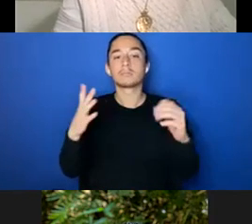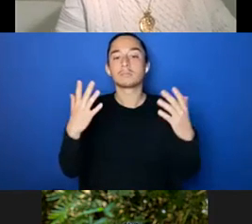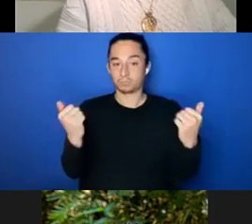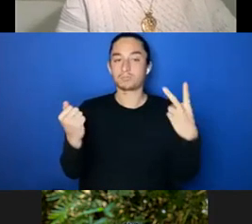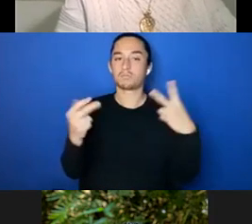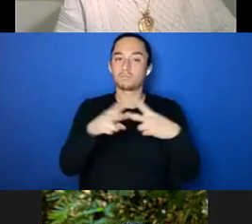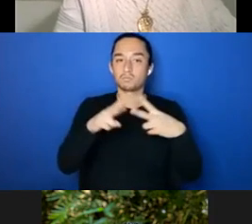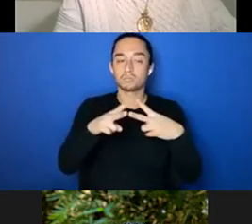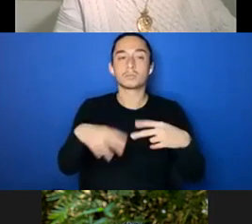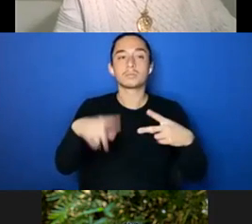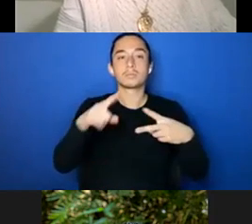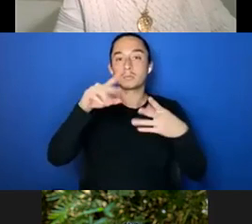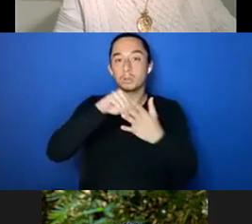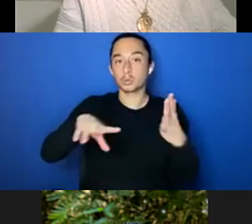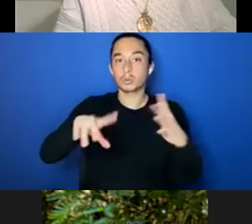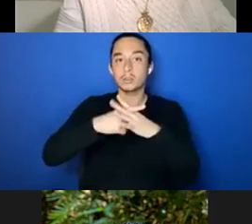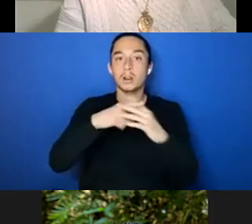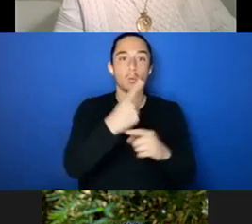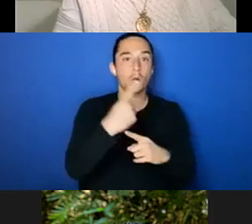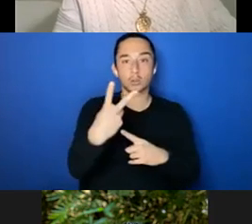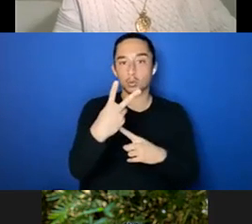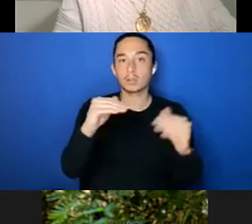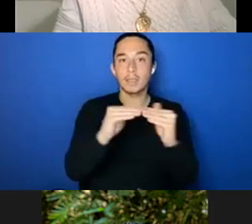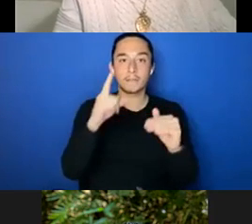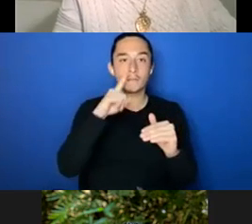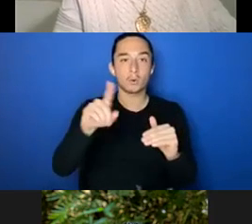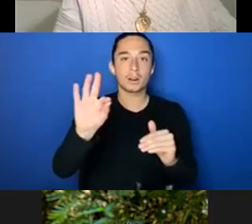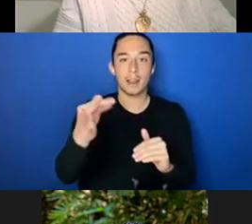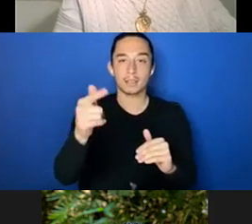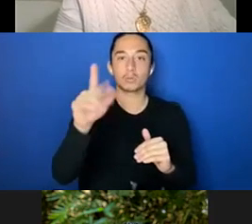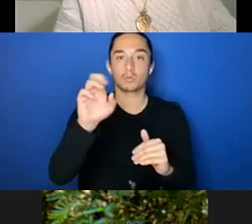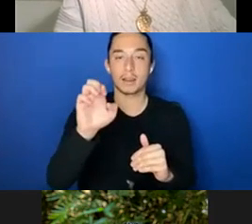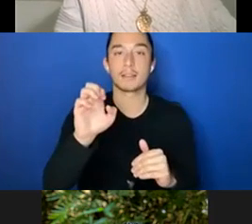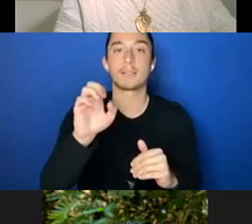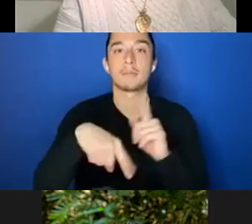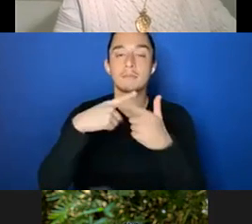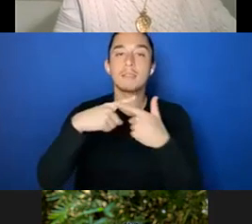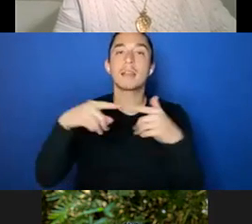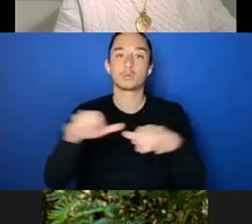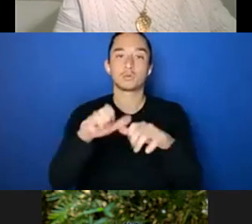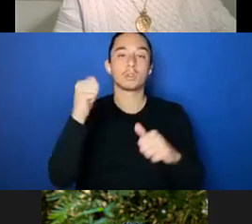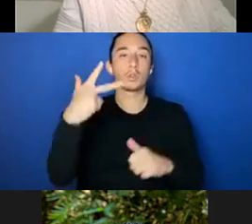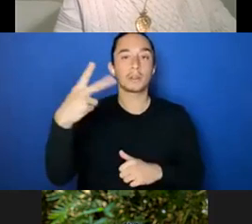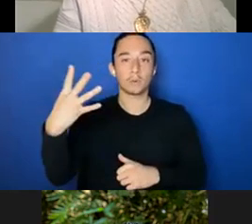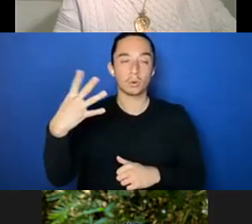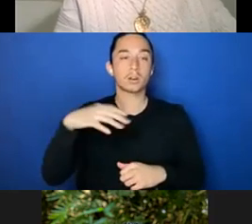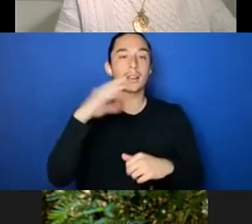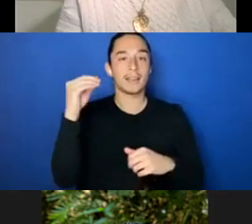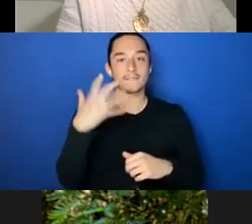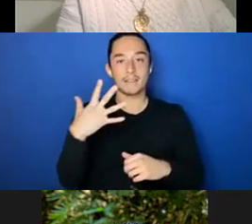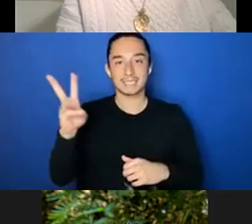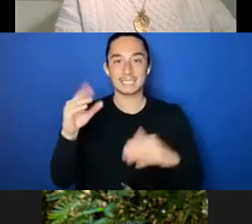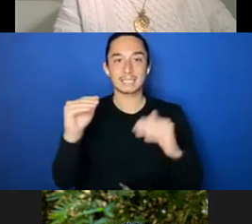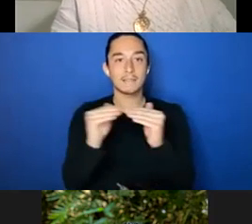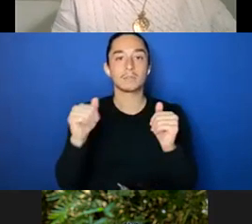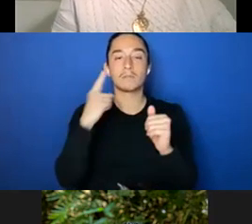A student can start at a 1-2 level in grade 9, and then they would do their 3, 4, and 5, 6 levels in grades 11